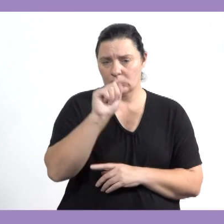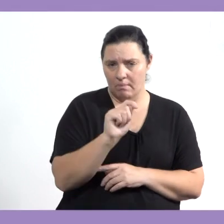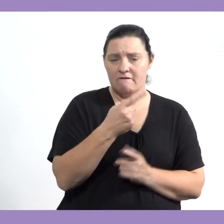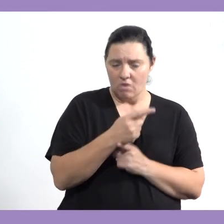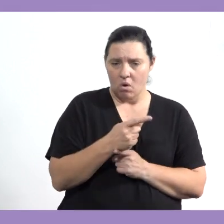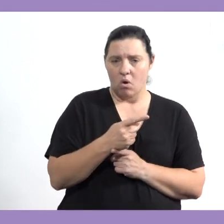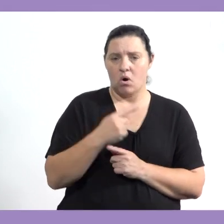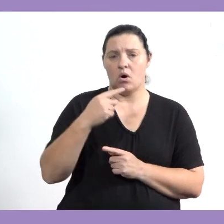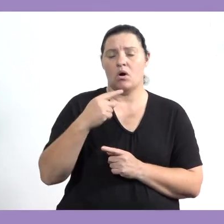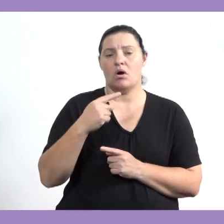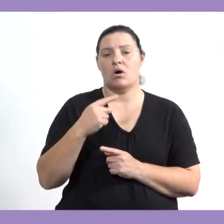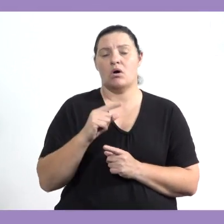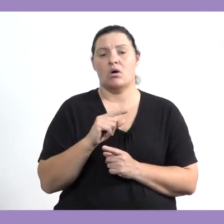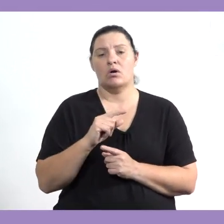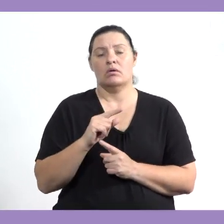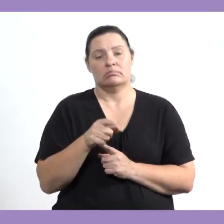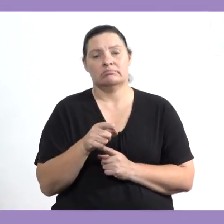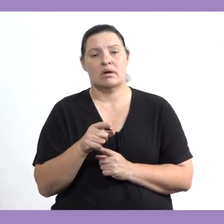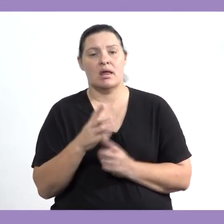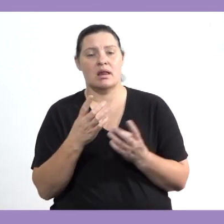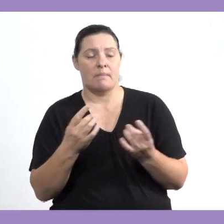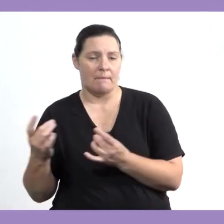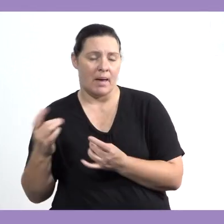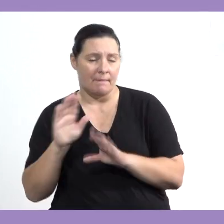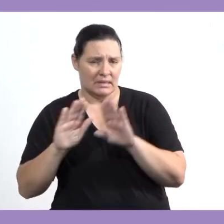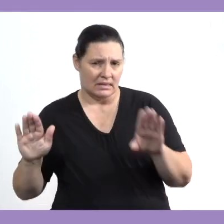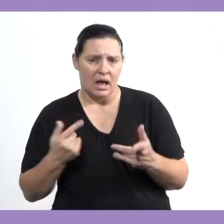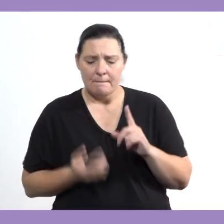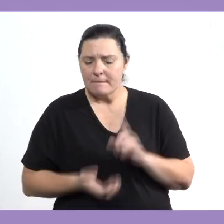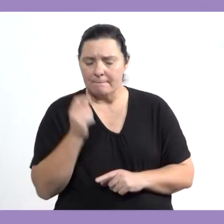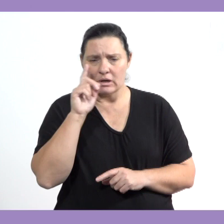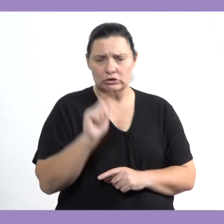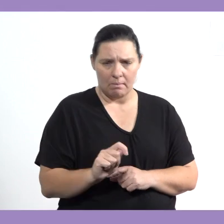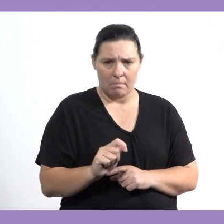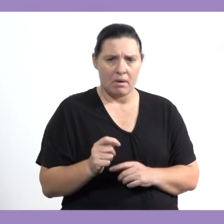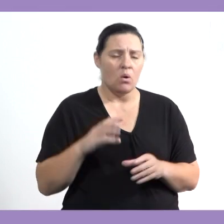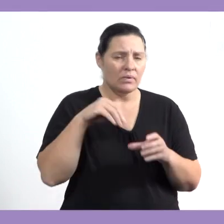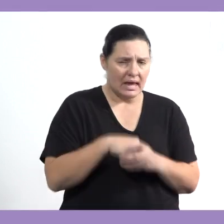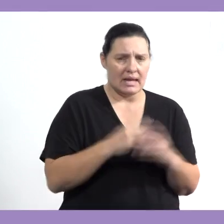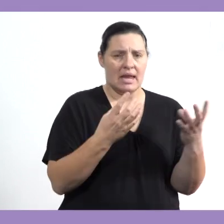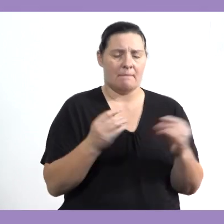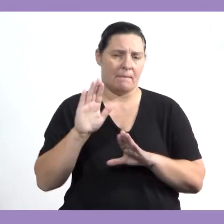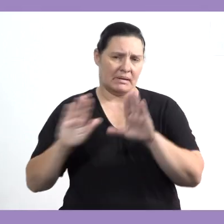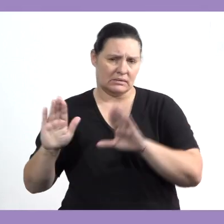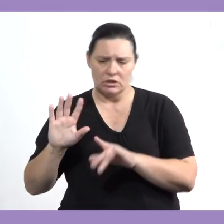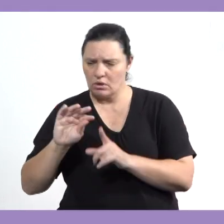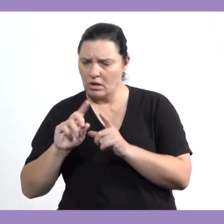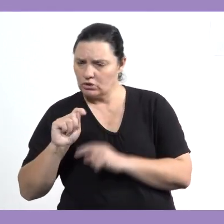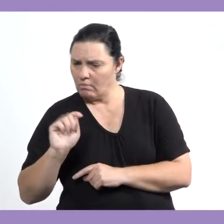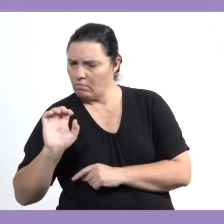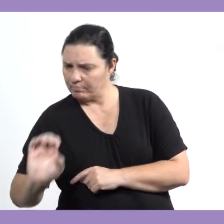numeric patterns, and find the value of any given term in a numeric